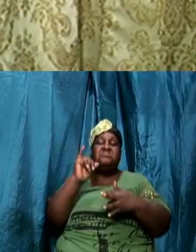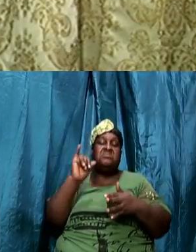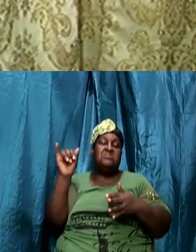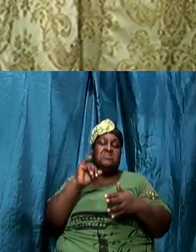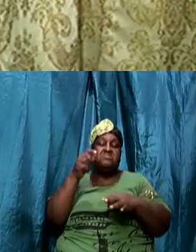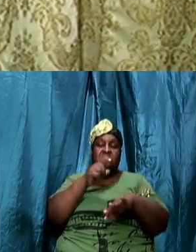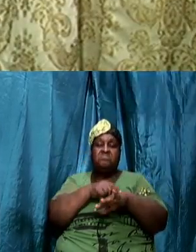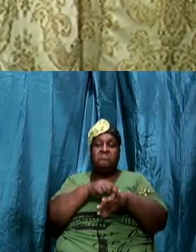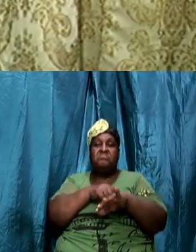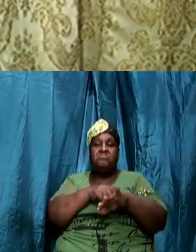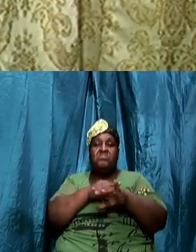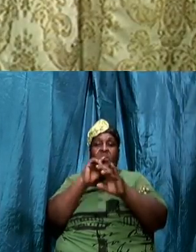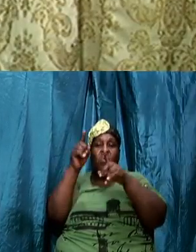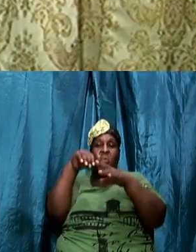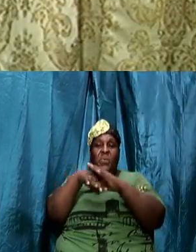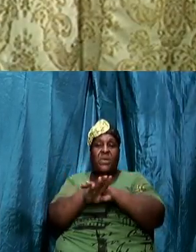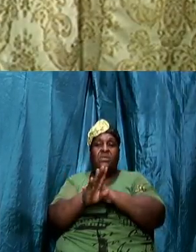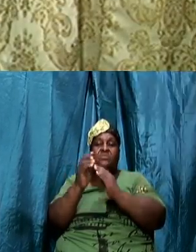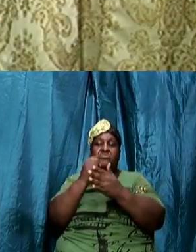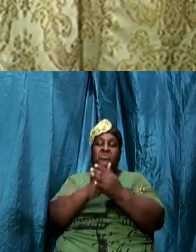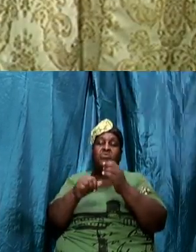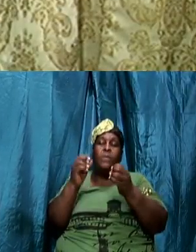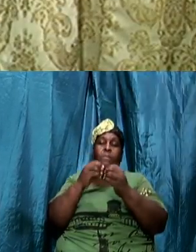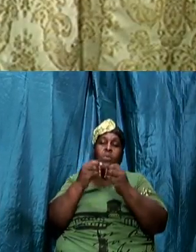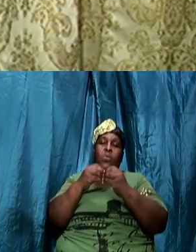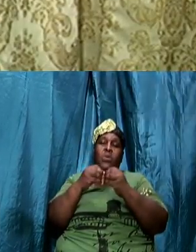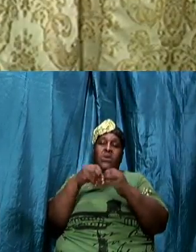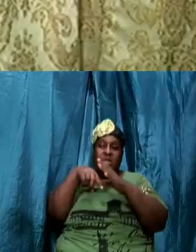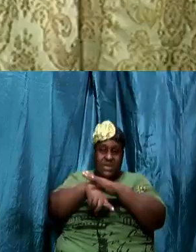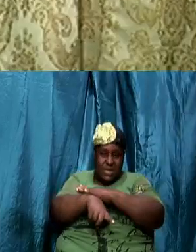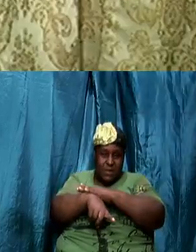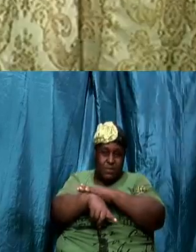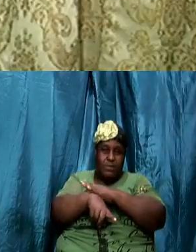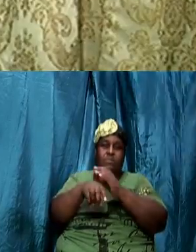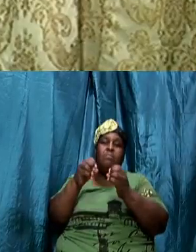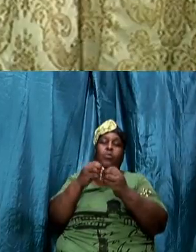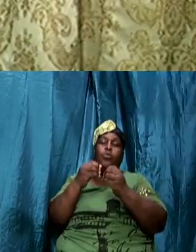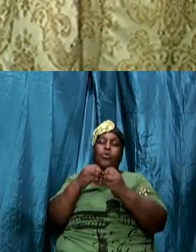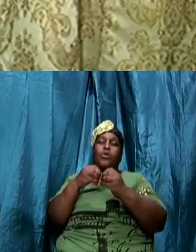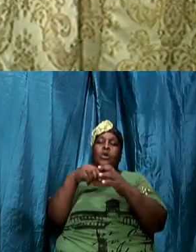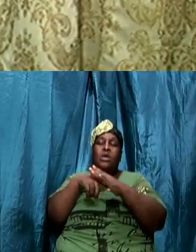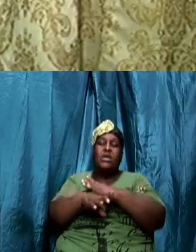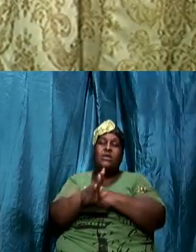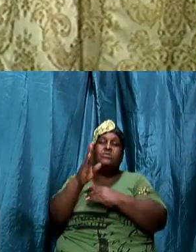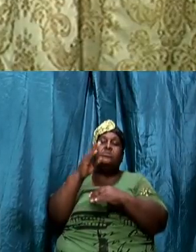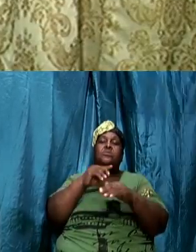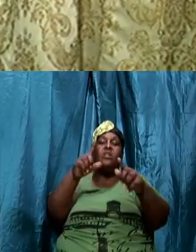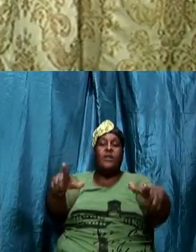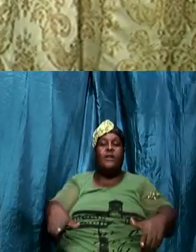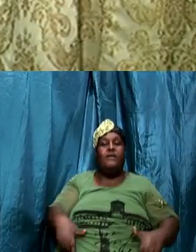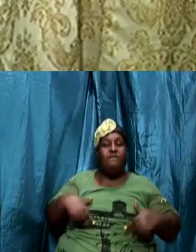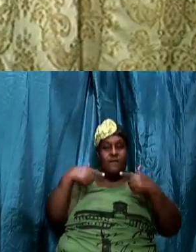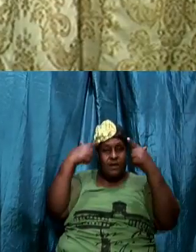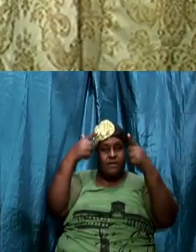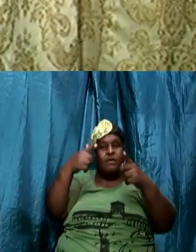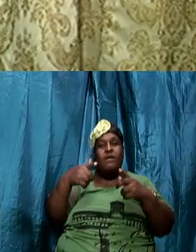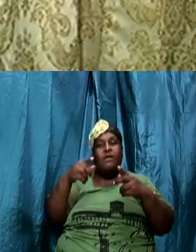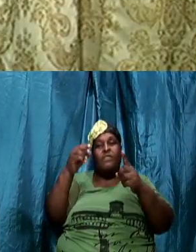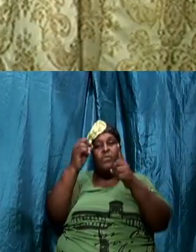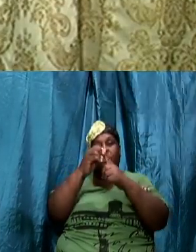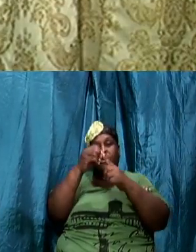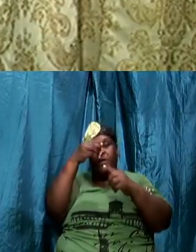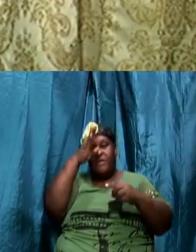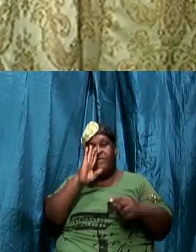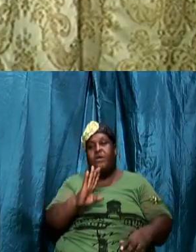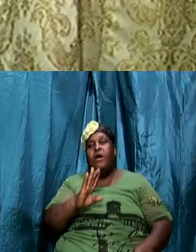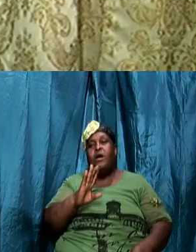go into some more, a little bit deeper, a little bit more into walking in the